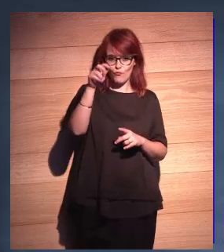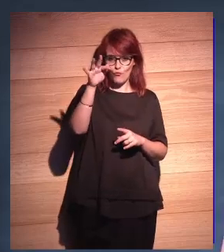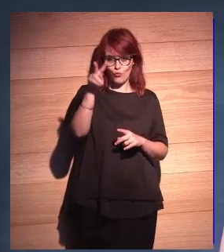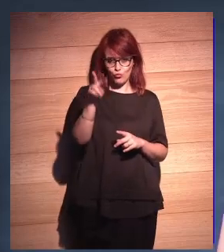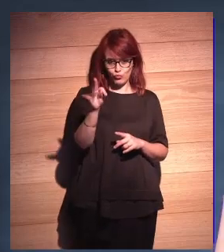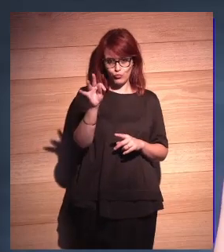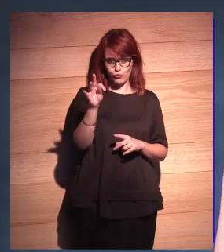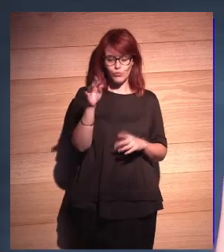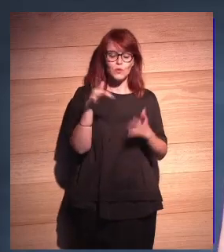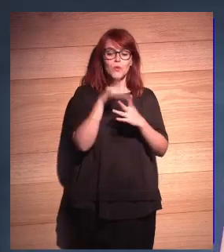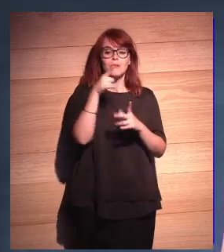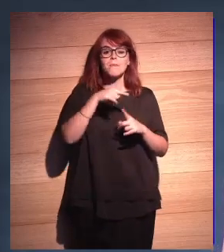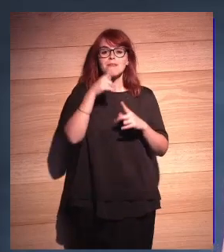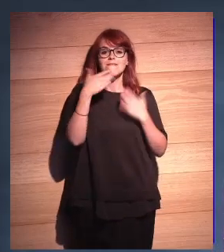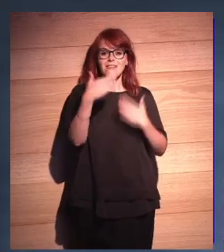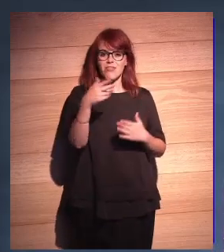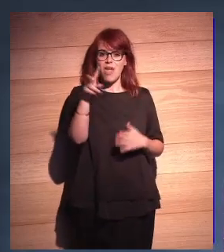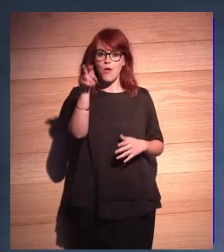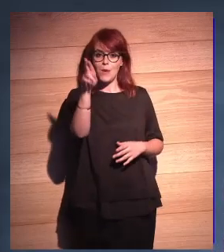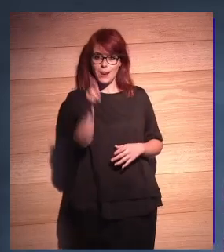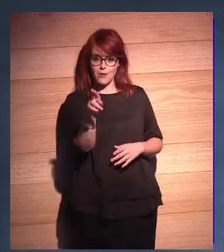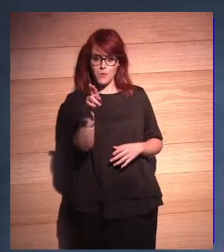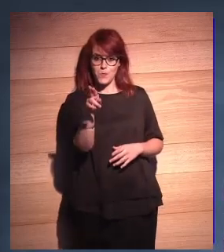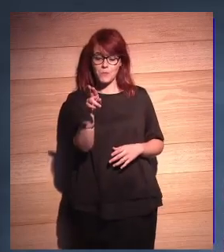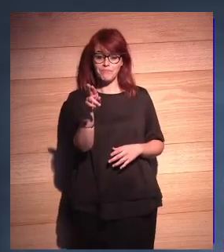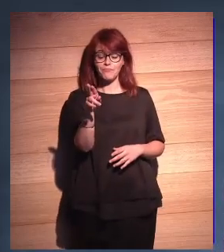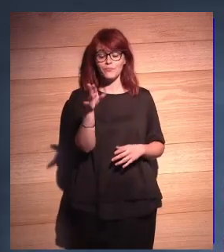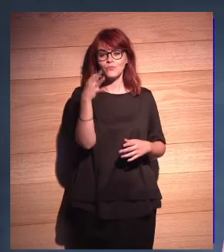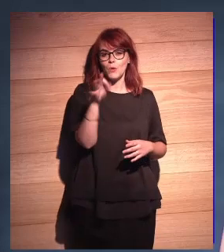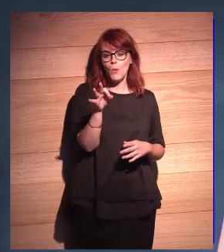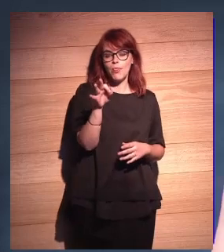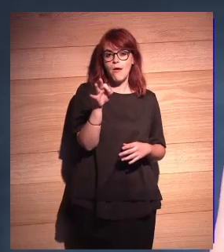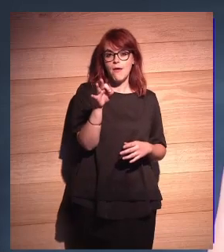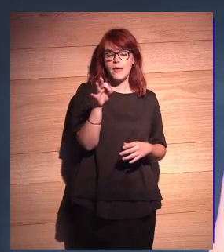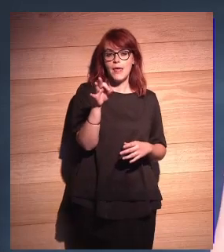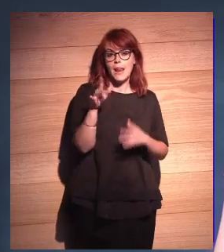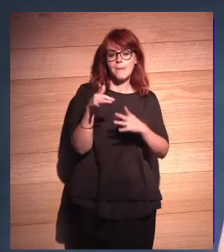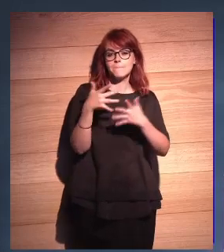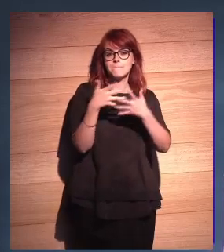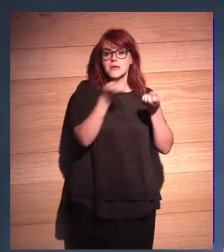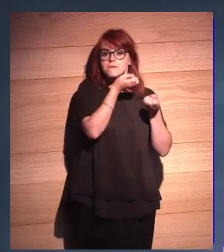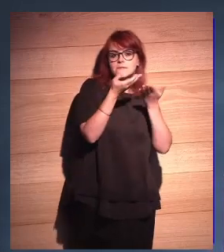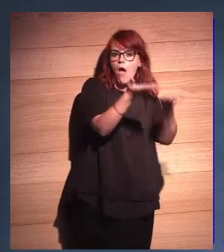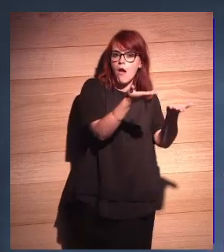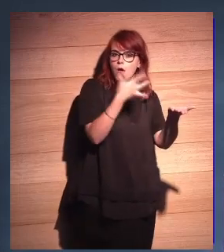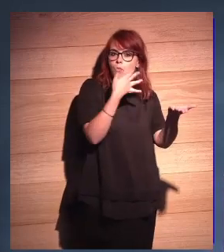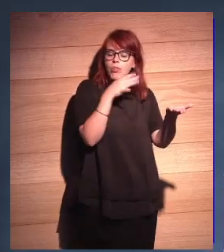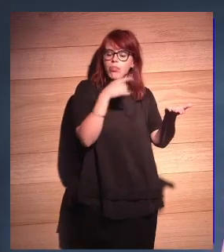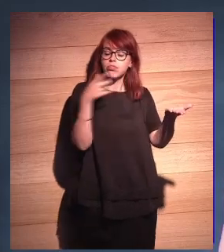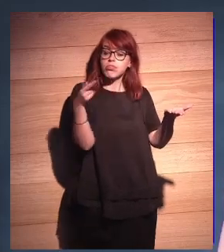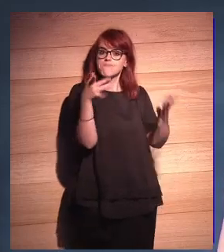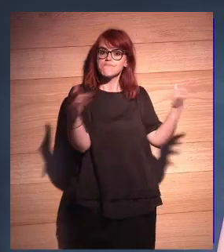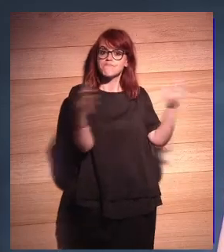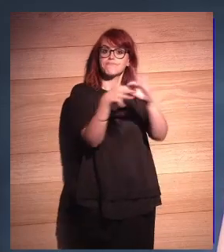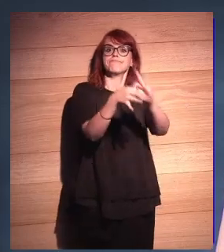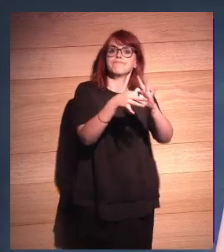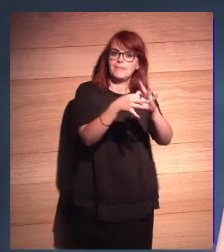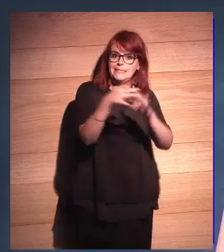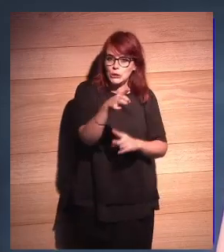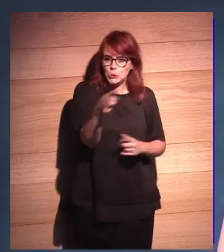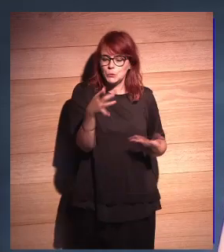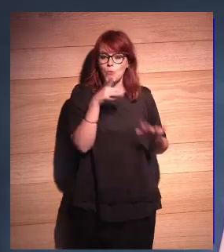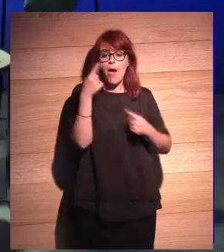to what extent the medium that you're using is conditioning the message that you want to deliver,